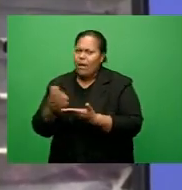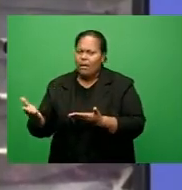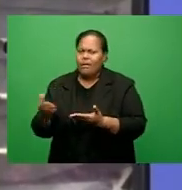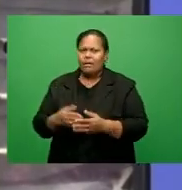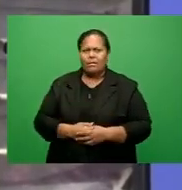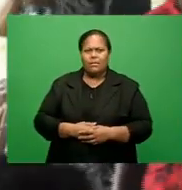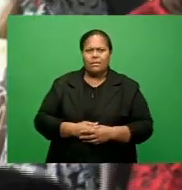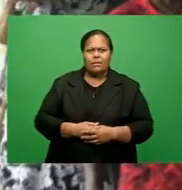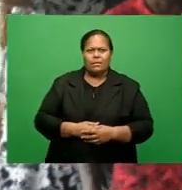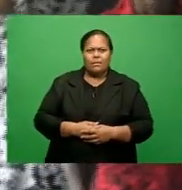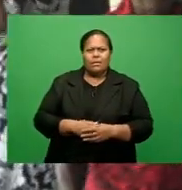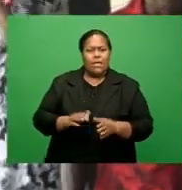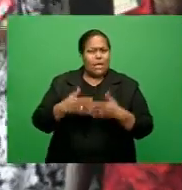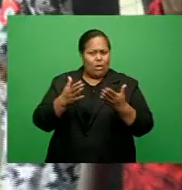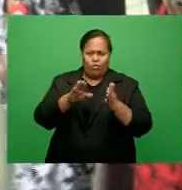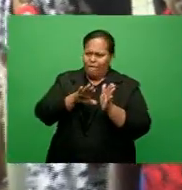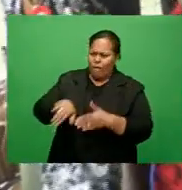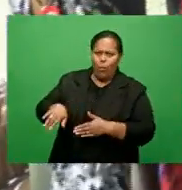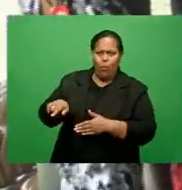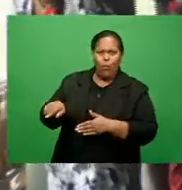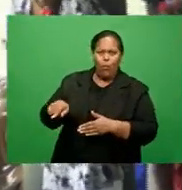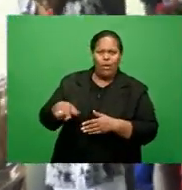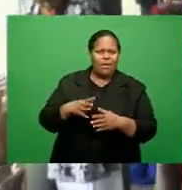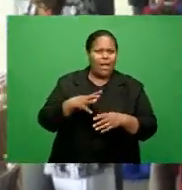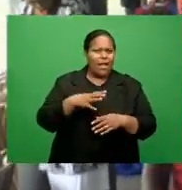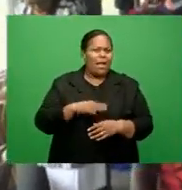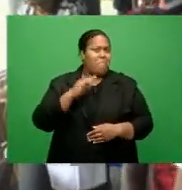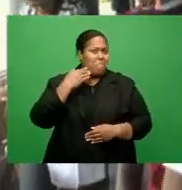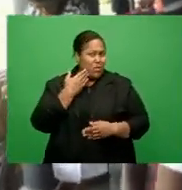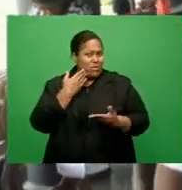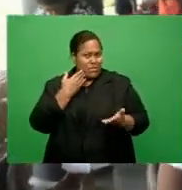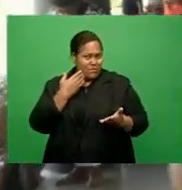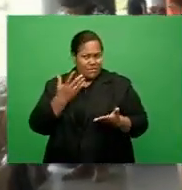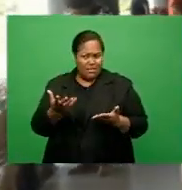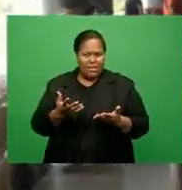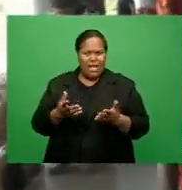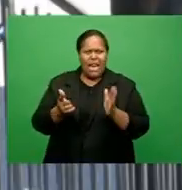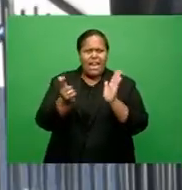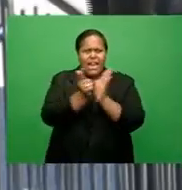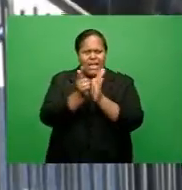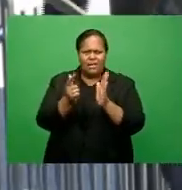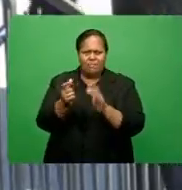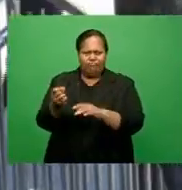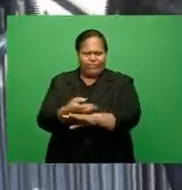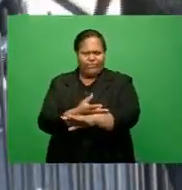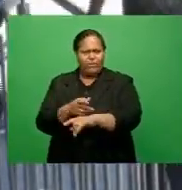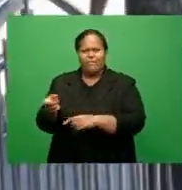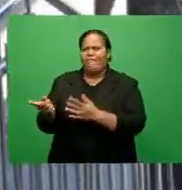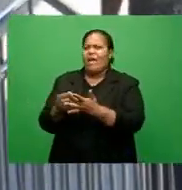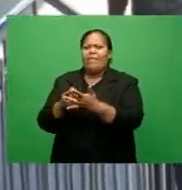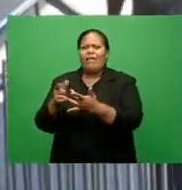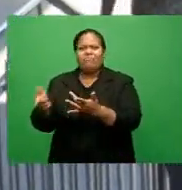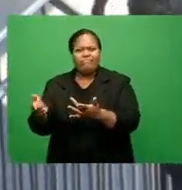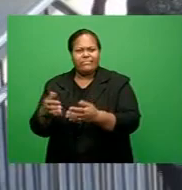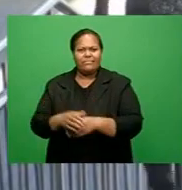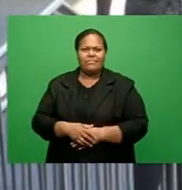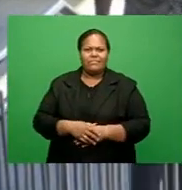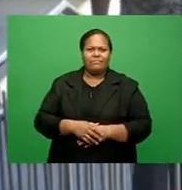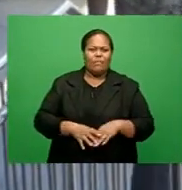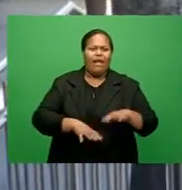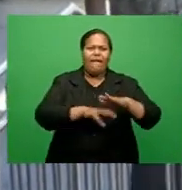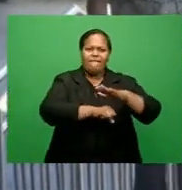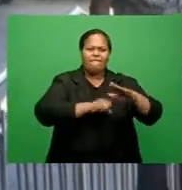embarrassment, to avoid embarrassment and legal consequences of any retraction of your proposed complaint to FICAC,